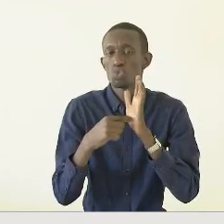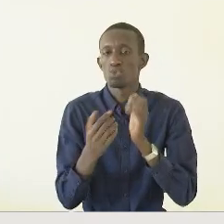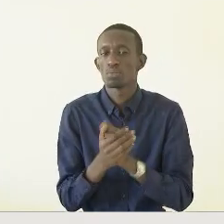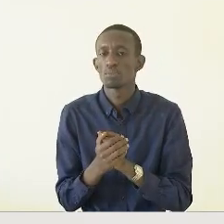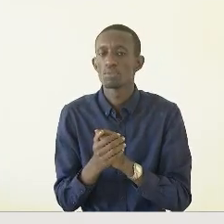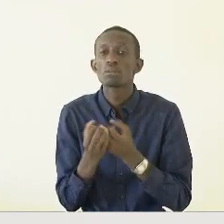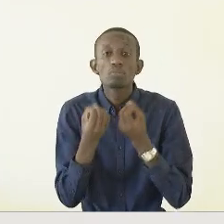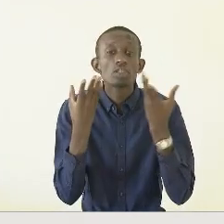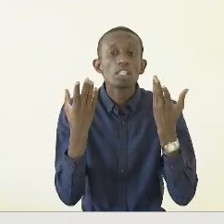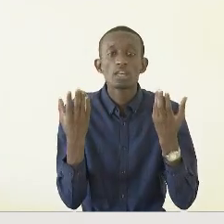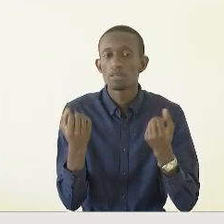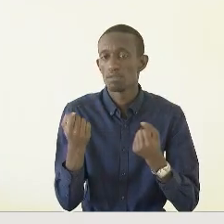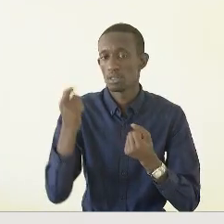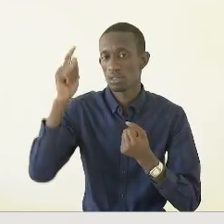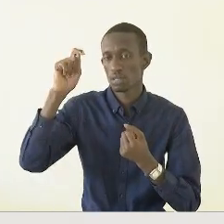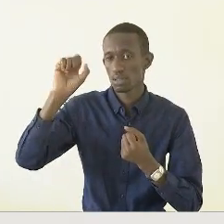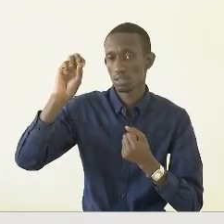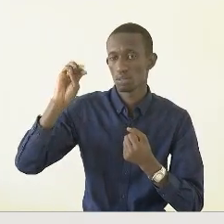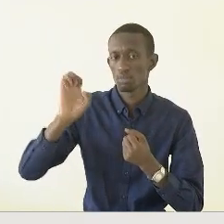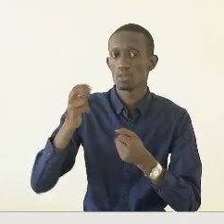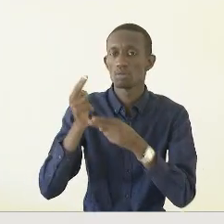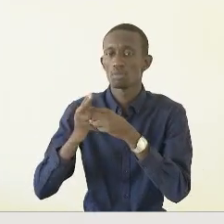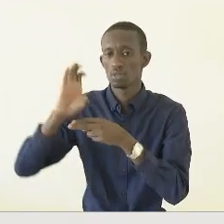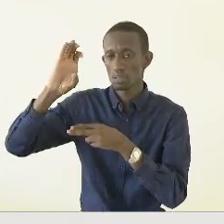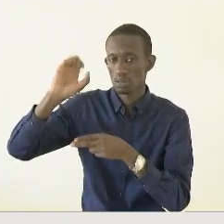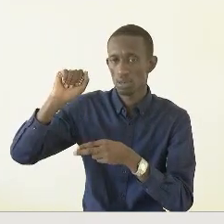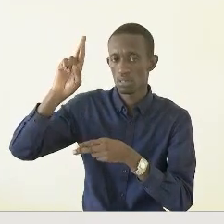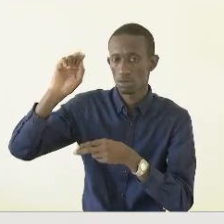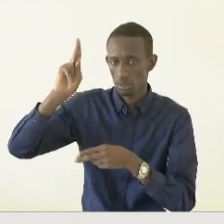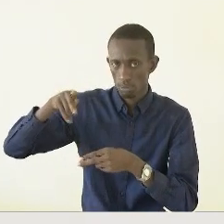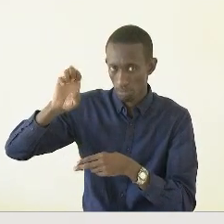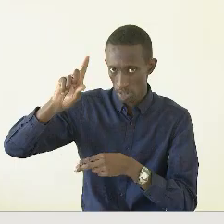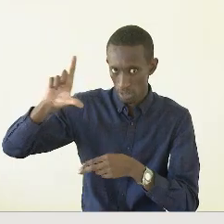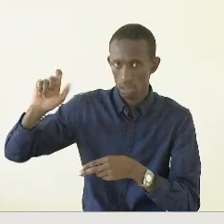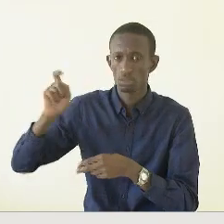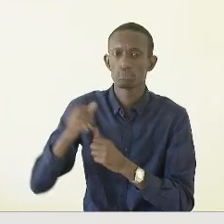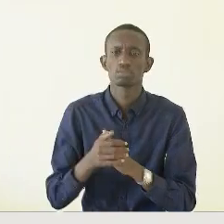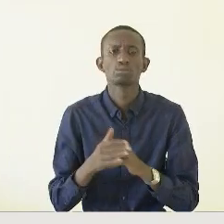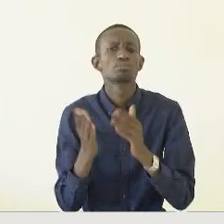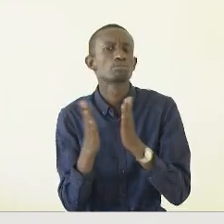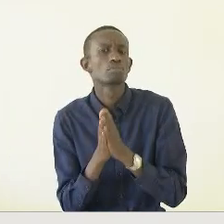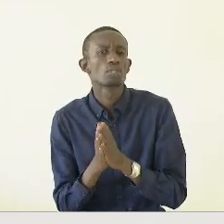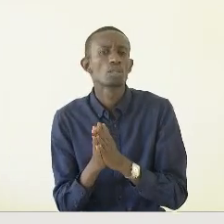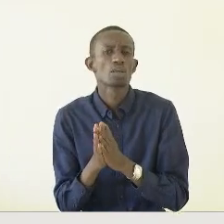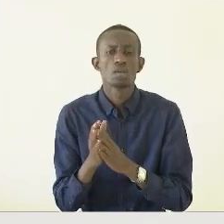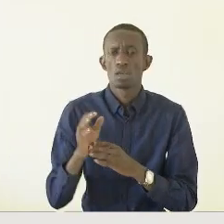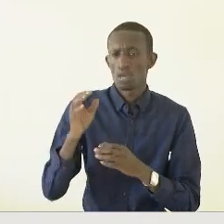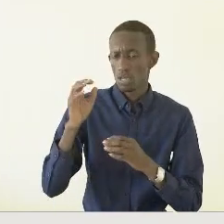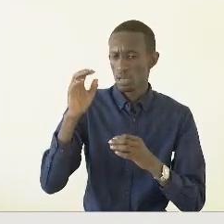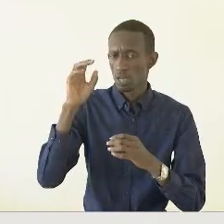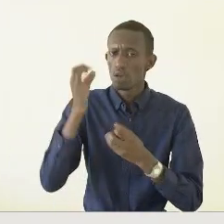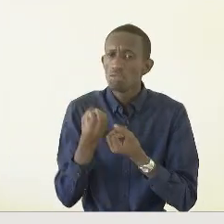stamens are called carpellate, and flowers which lack carpels are called staminate. That means